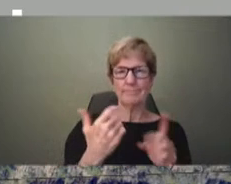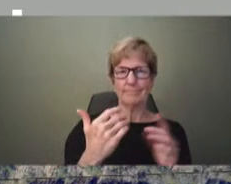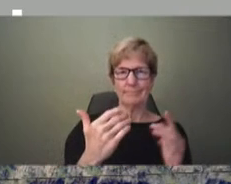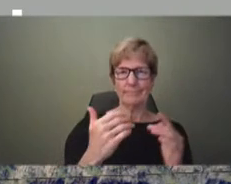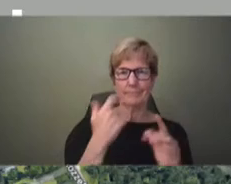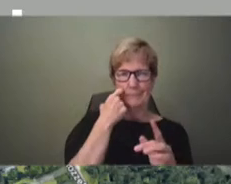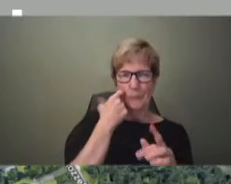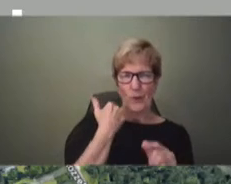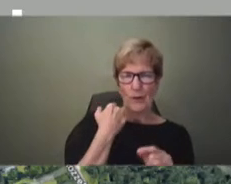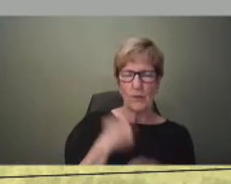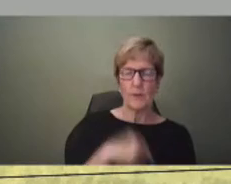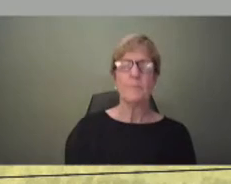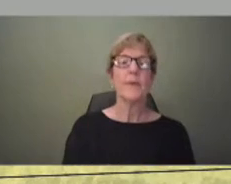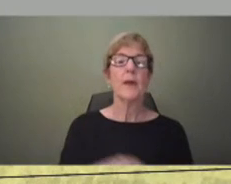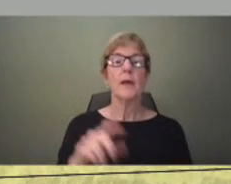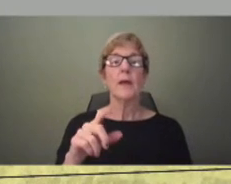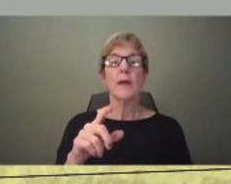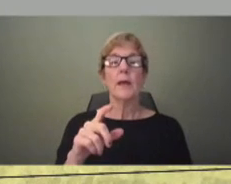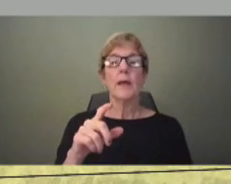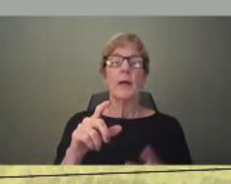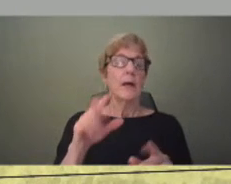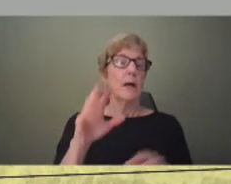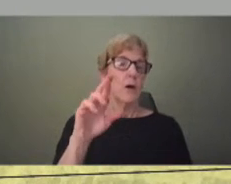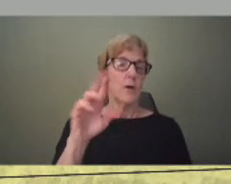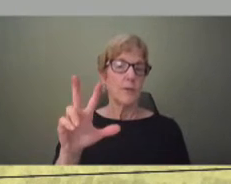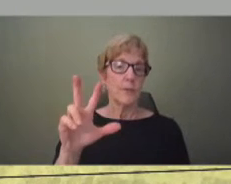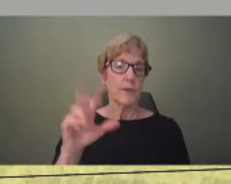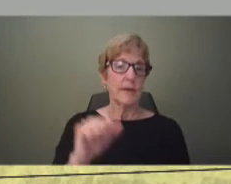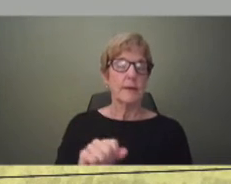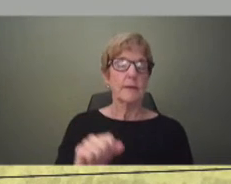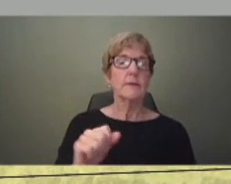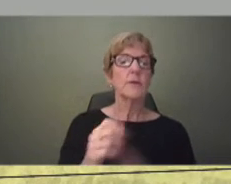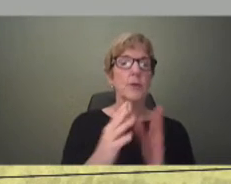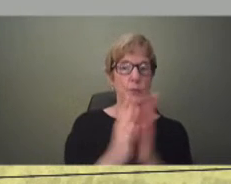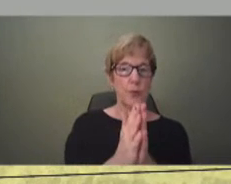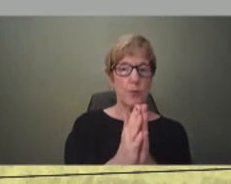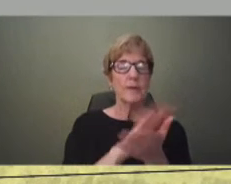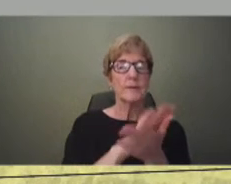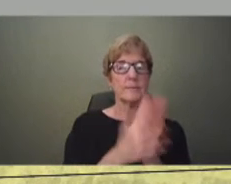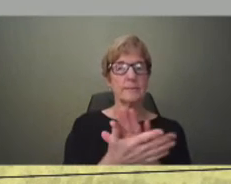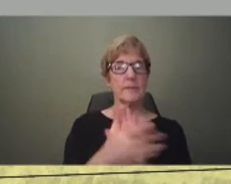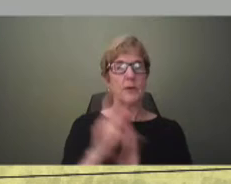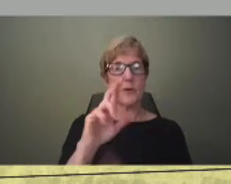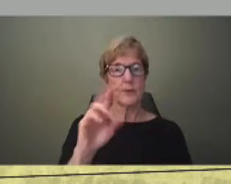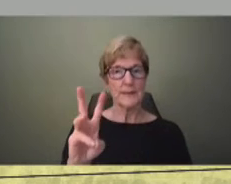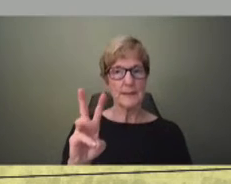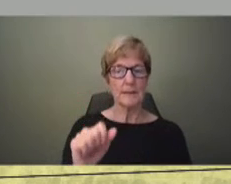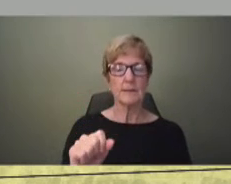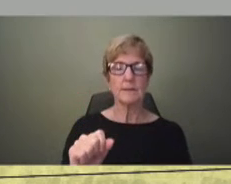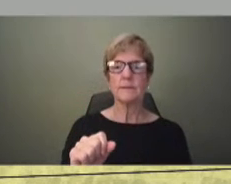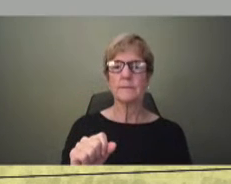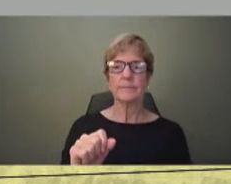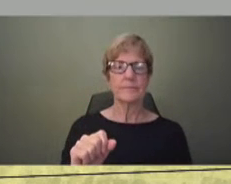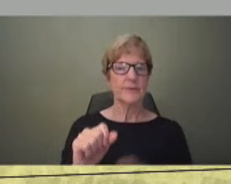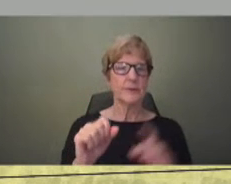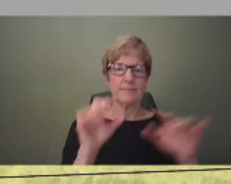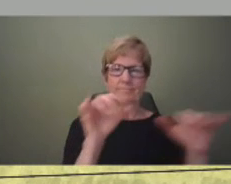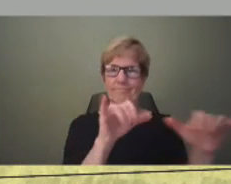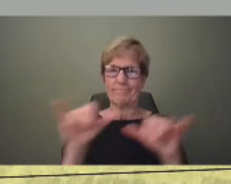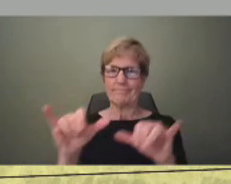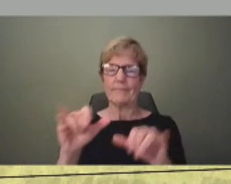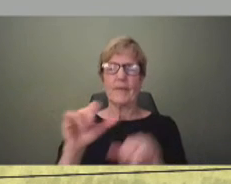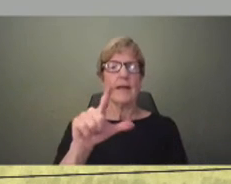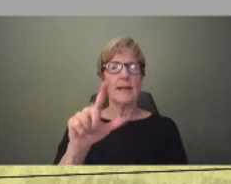uh the zoning similar R3 uh request is for R six uh so essentially a a mayor petition Lake Wy protected